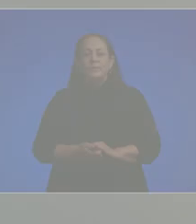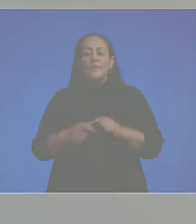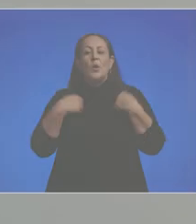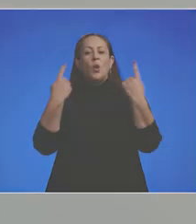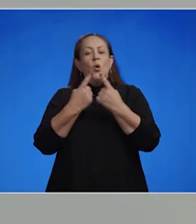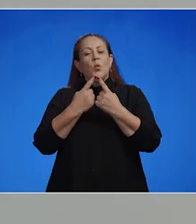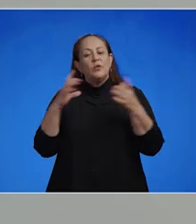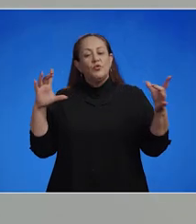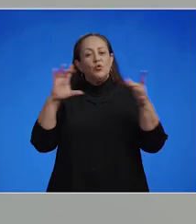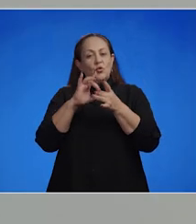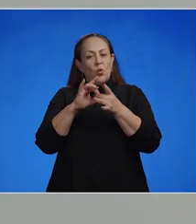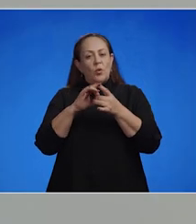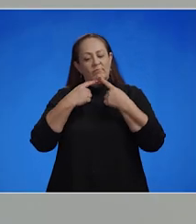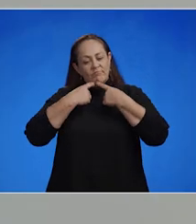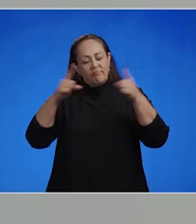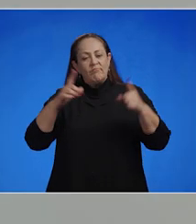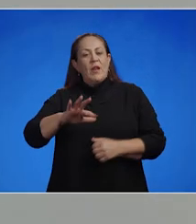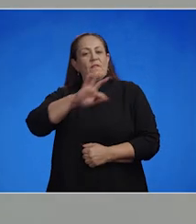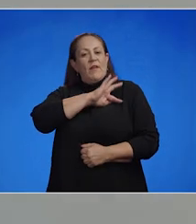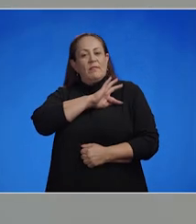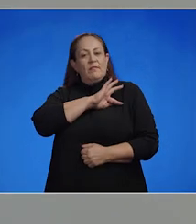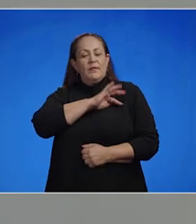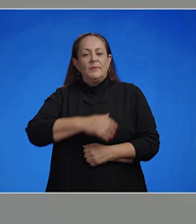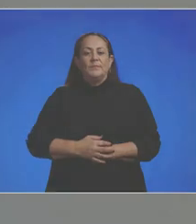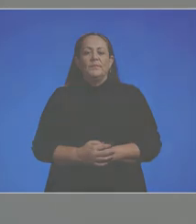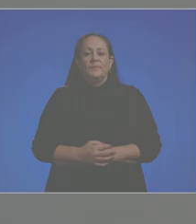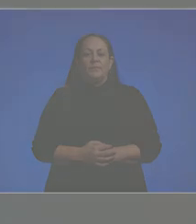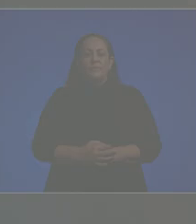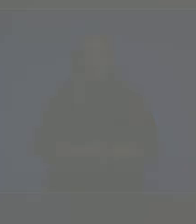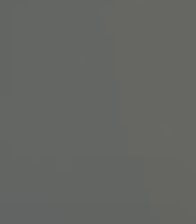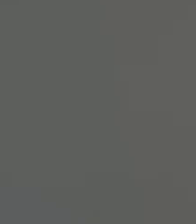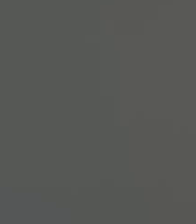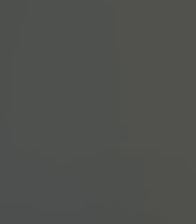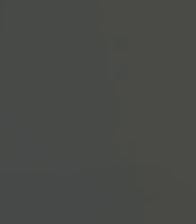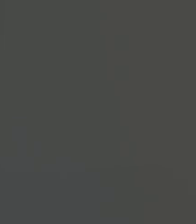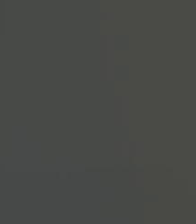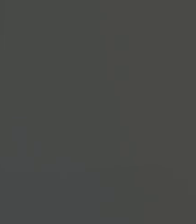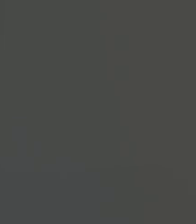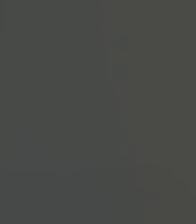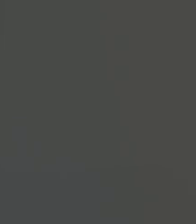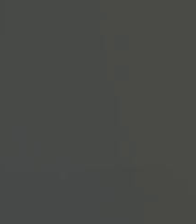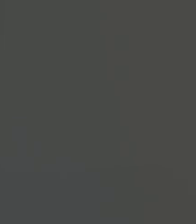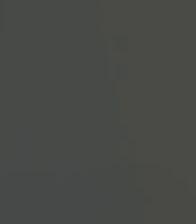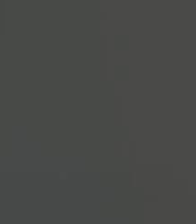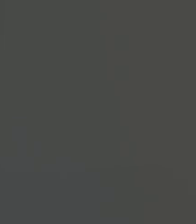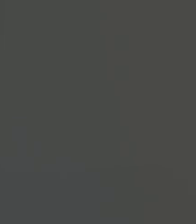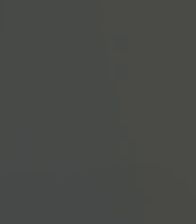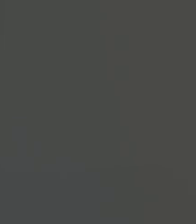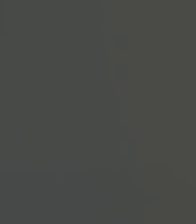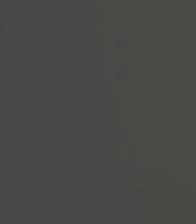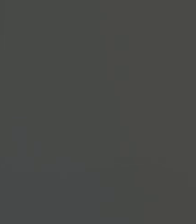Let us now join in professing our faith in our triune God. I believe in God, the Father